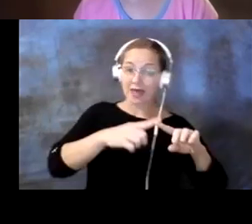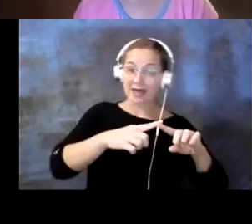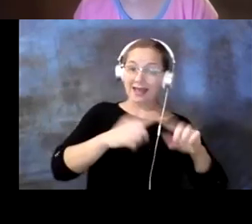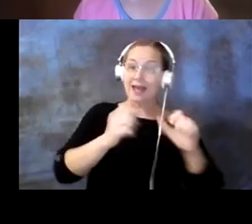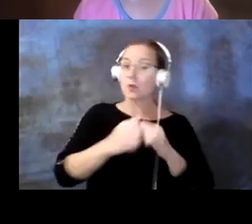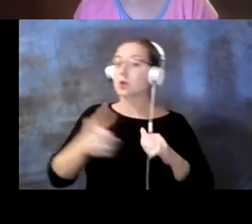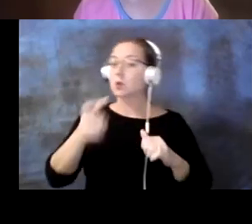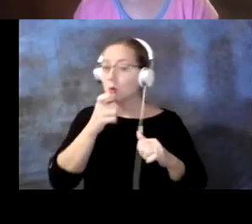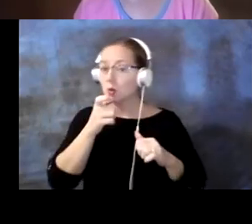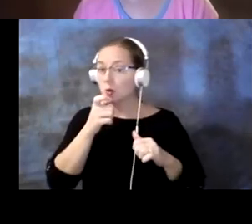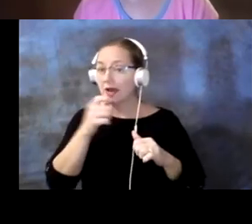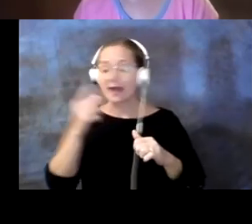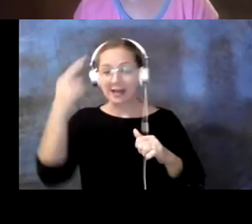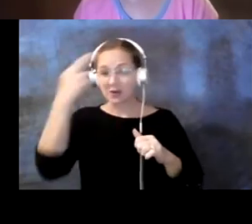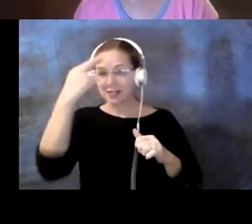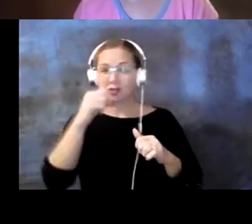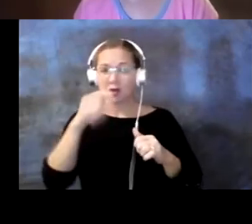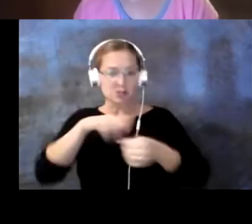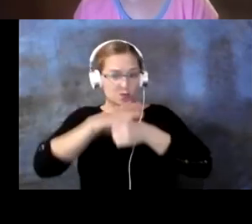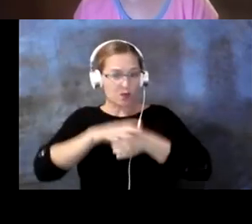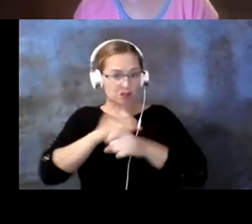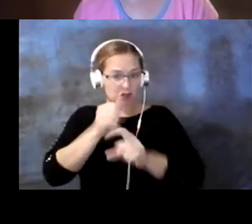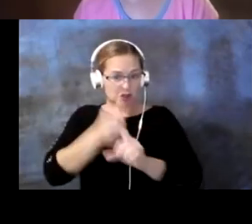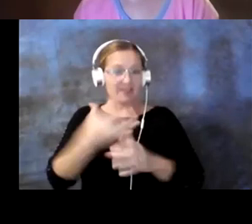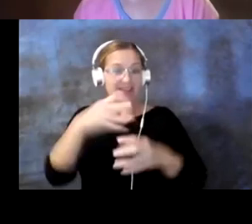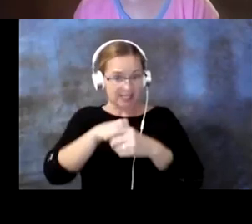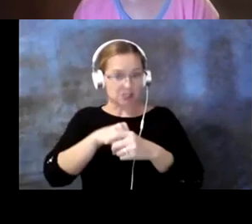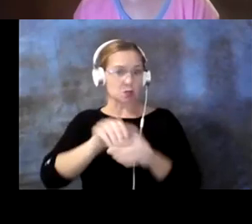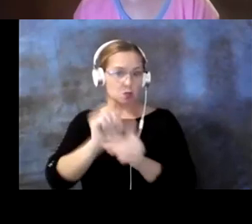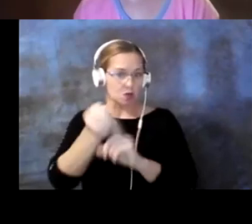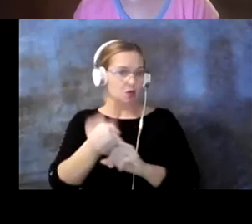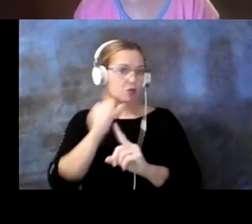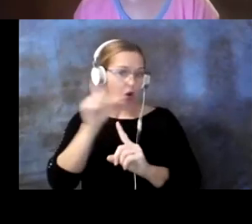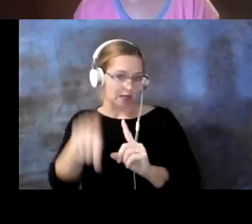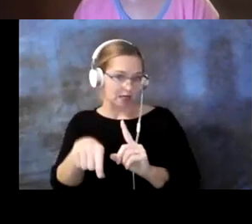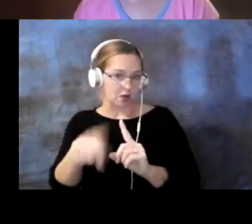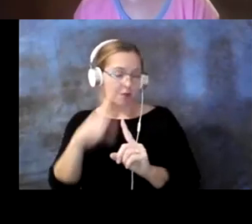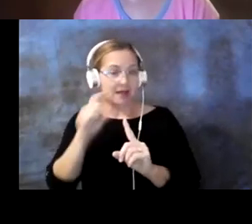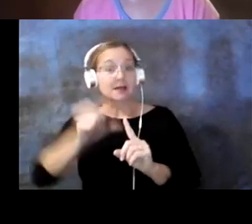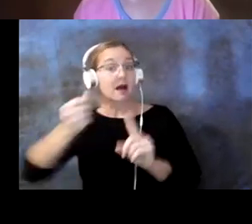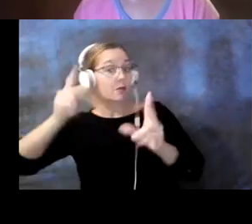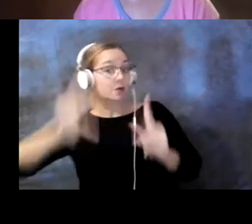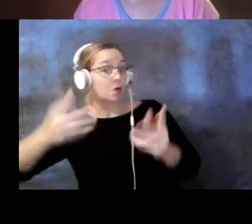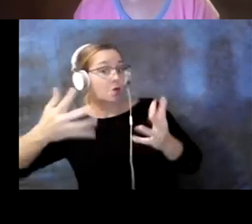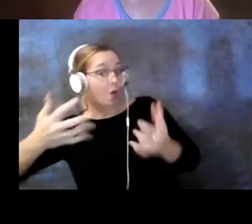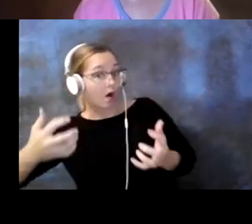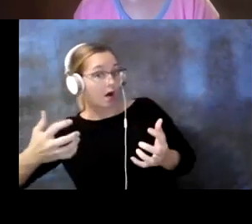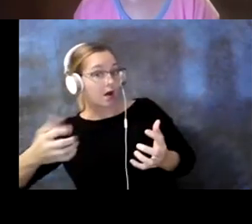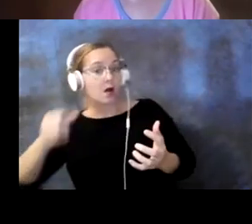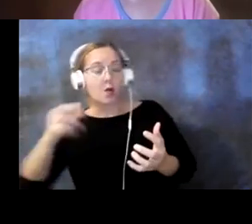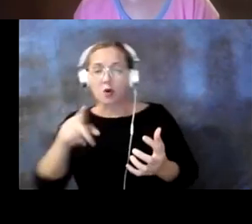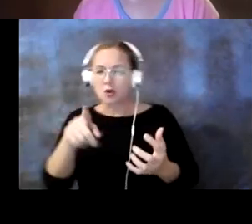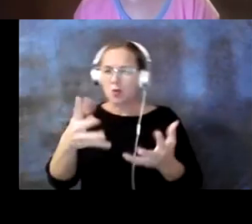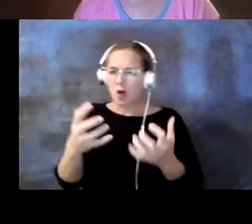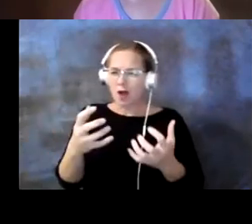that you don't need to be pressuring yourself into encounters just because someone else wants you to, or you want to